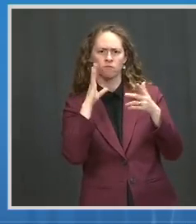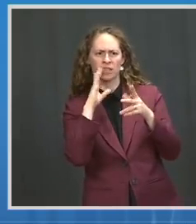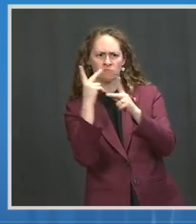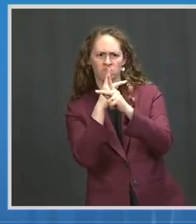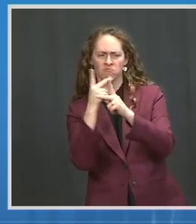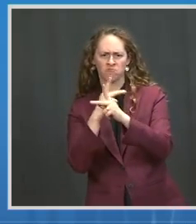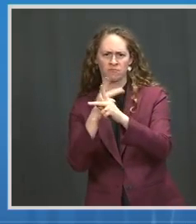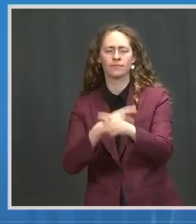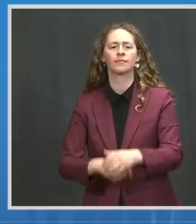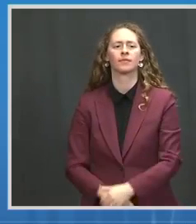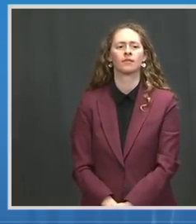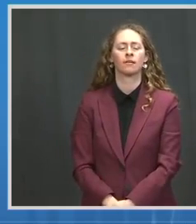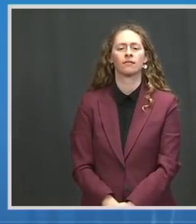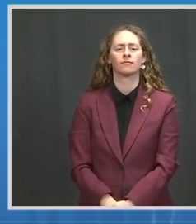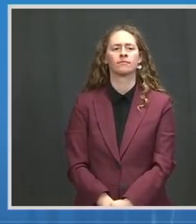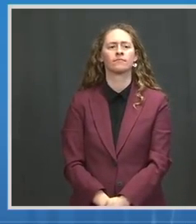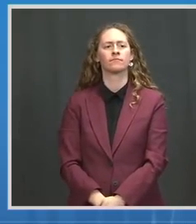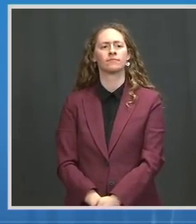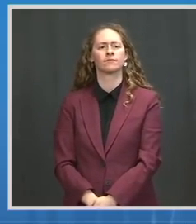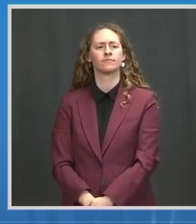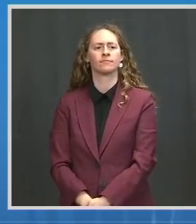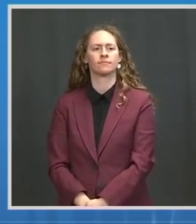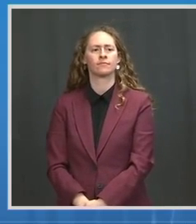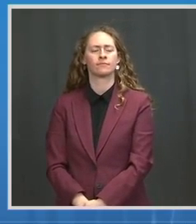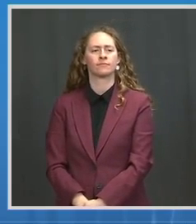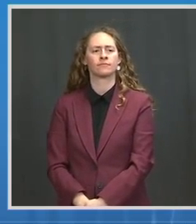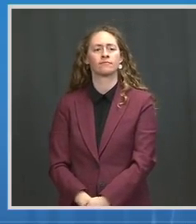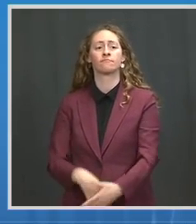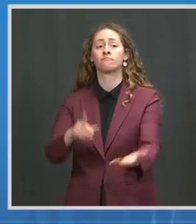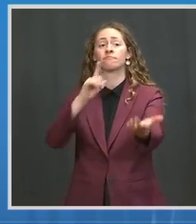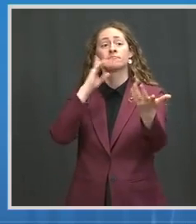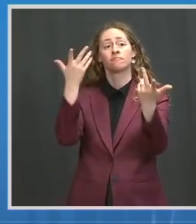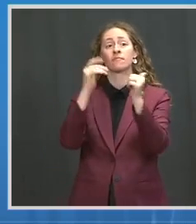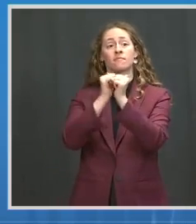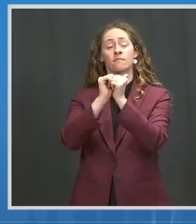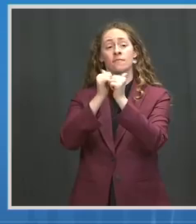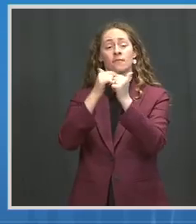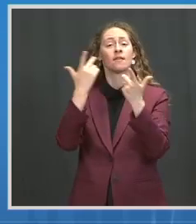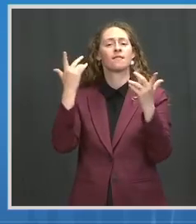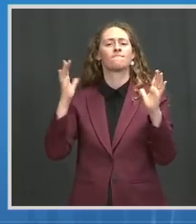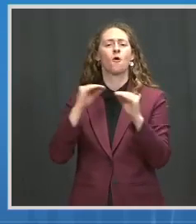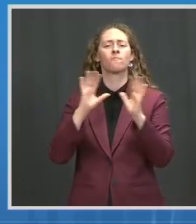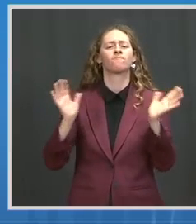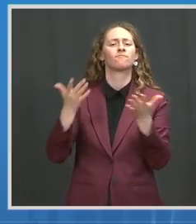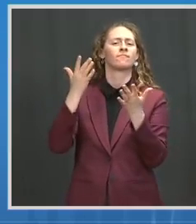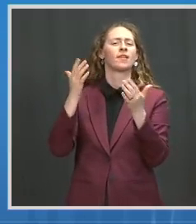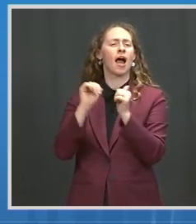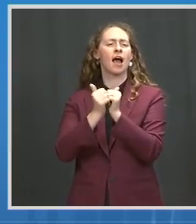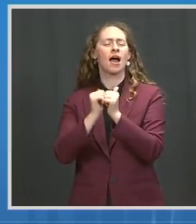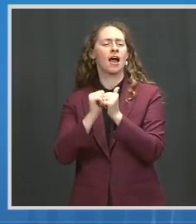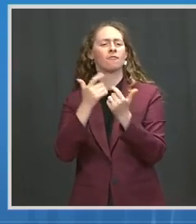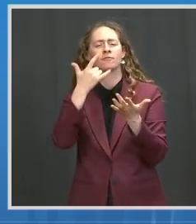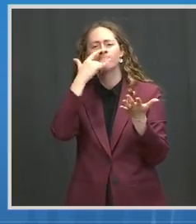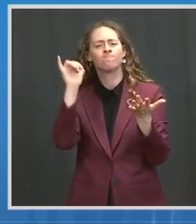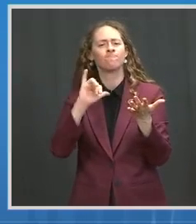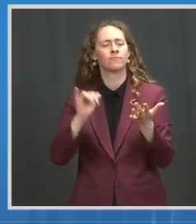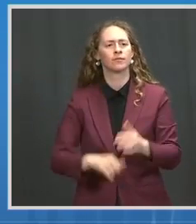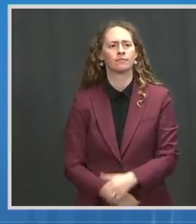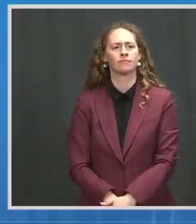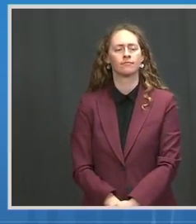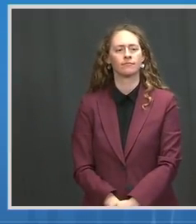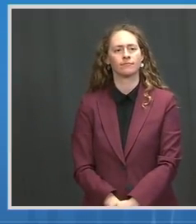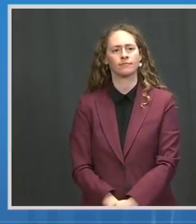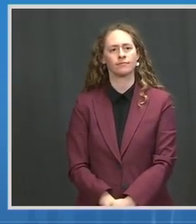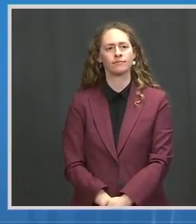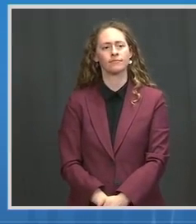out that there are two ways to approach boosting. One is boosting against the original wild type for which